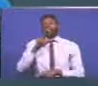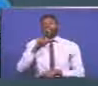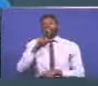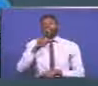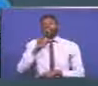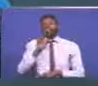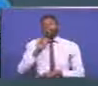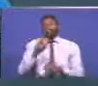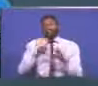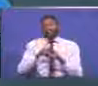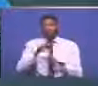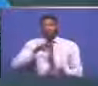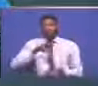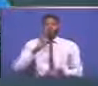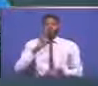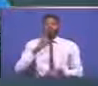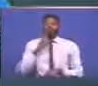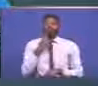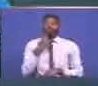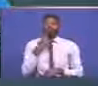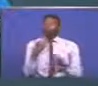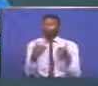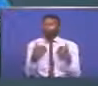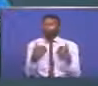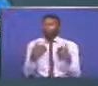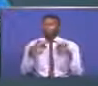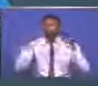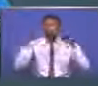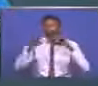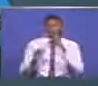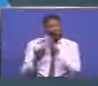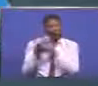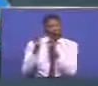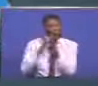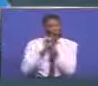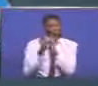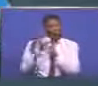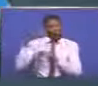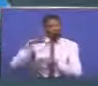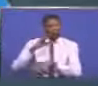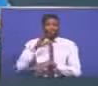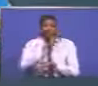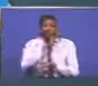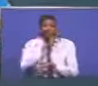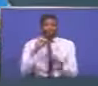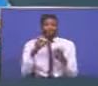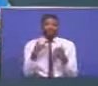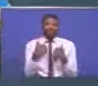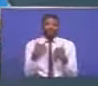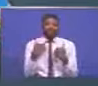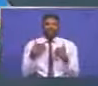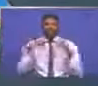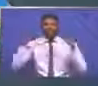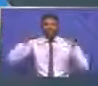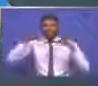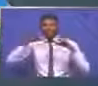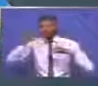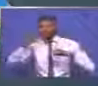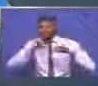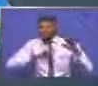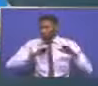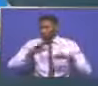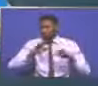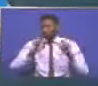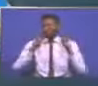Basin, rains in the morning accompanied by sunny intervals. In the afternoon, showers accompanied by thunderstorms in areas